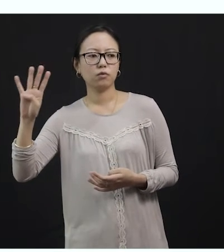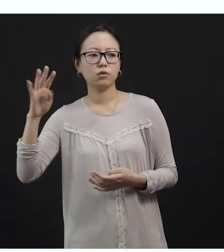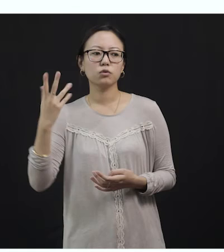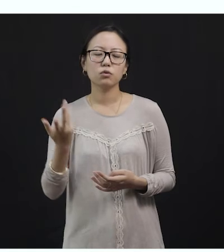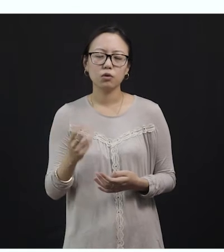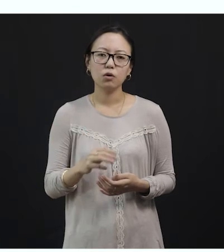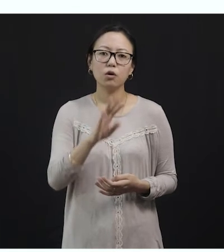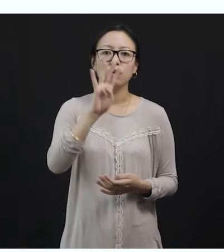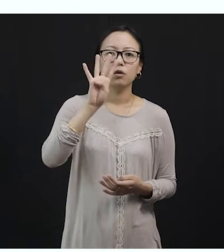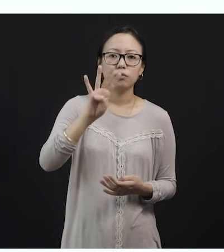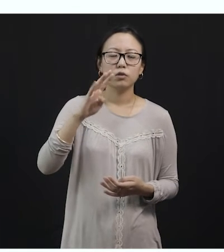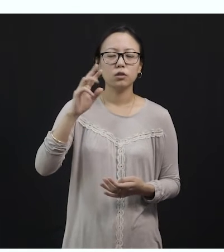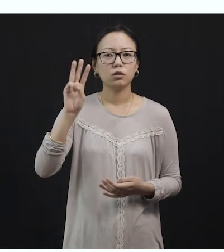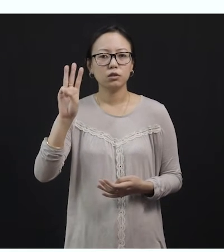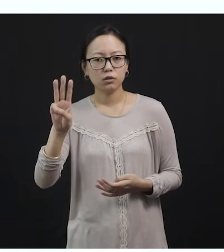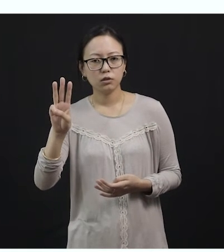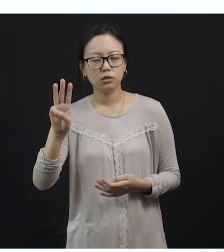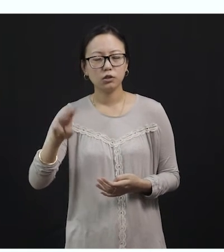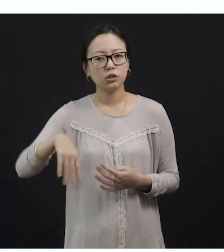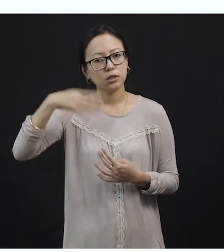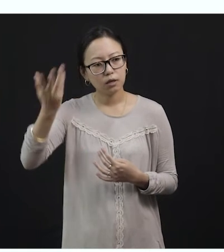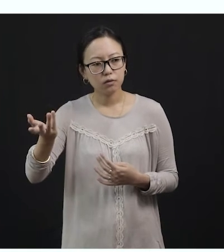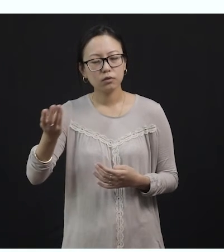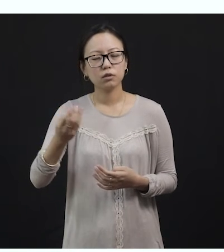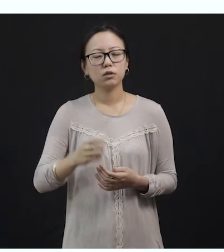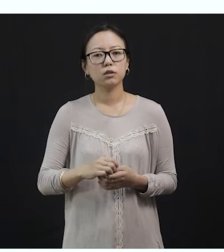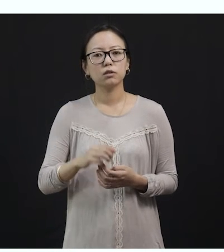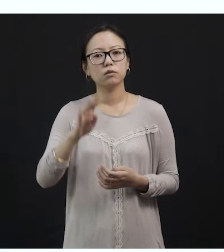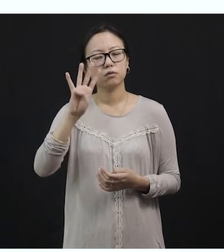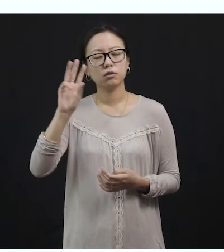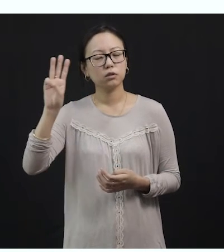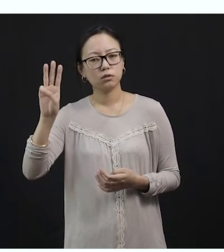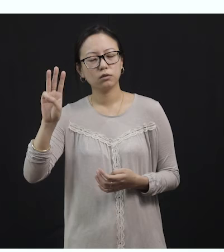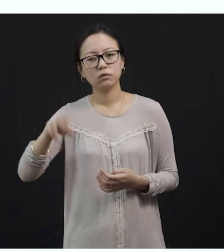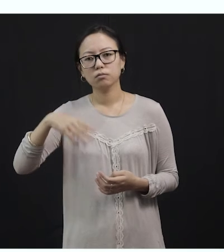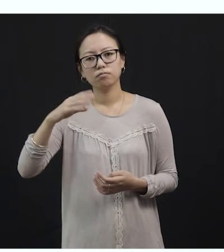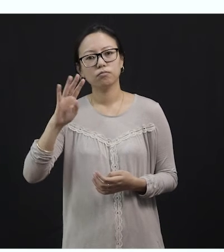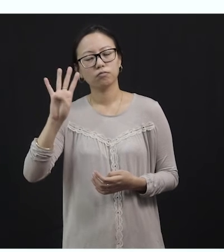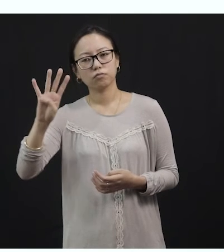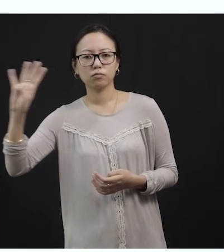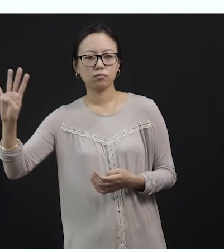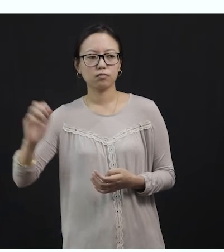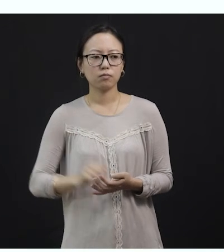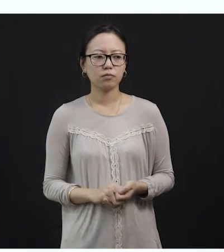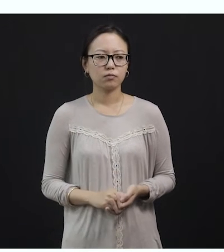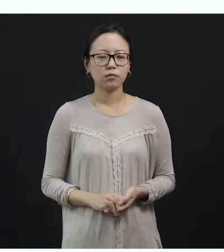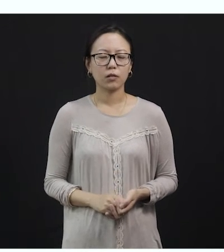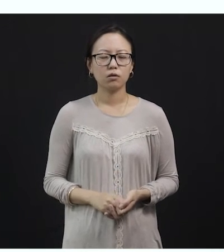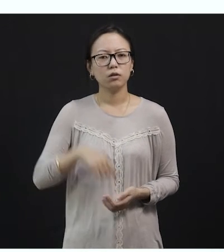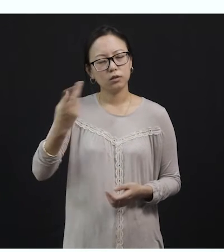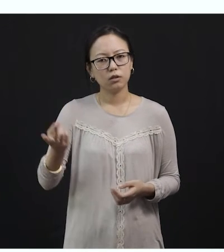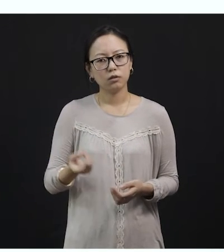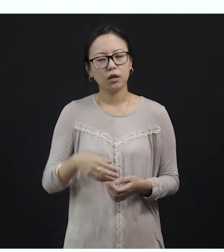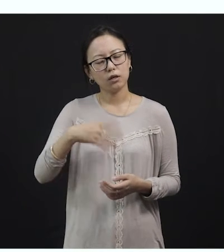43 is 42. The number after 43 is 44. Alright? Let's look at another